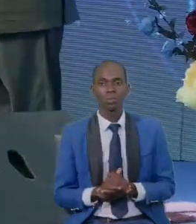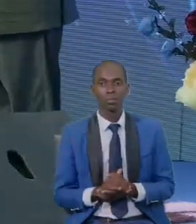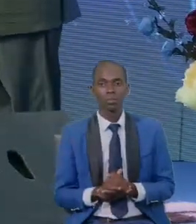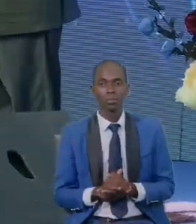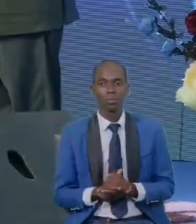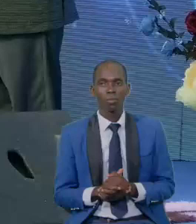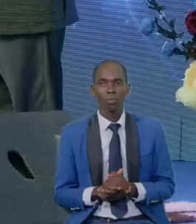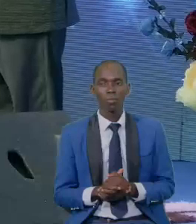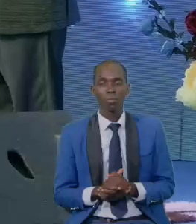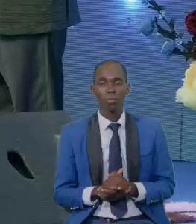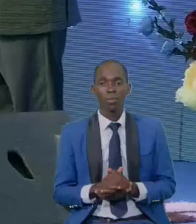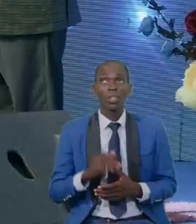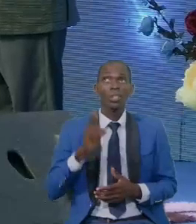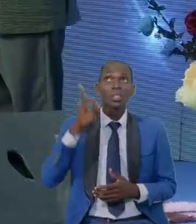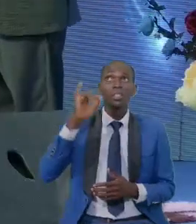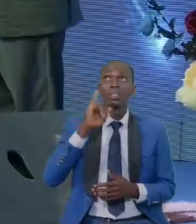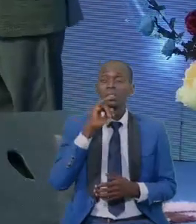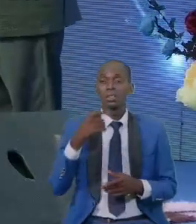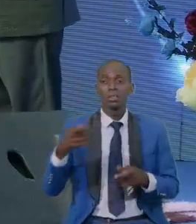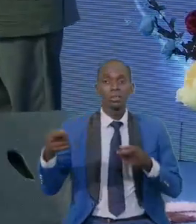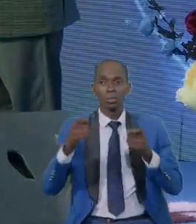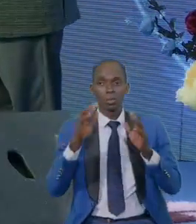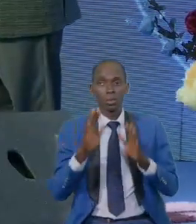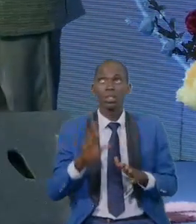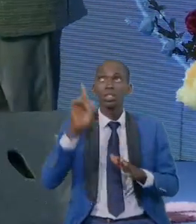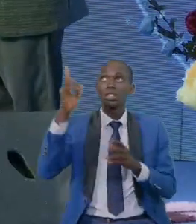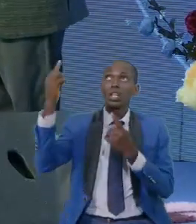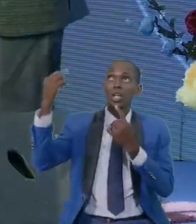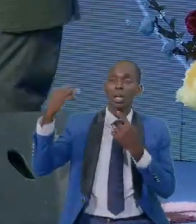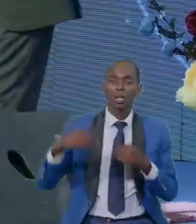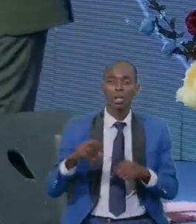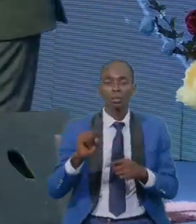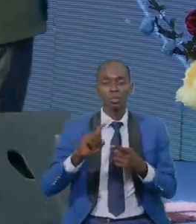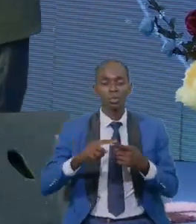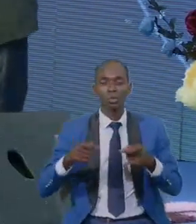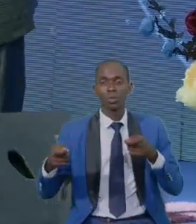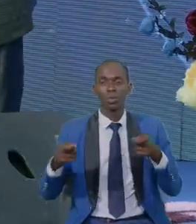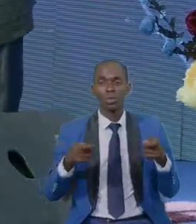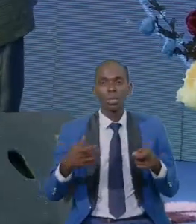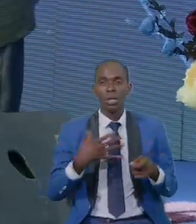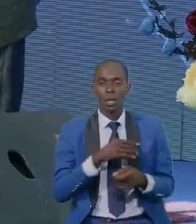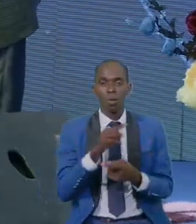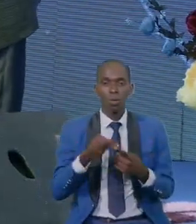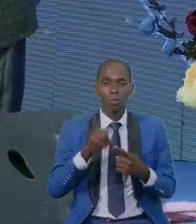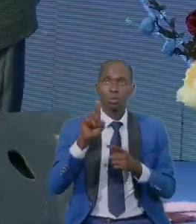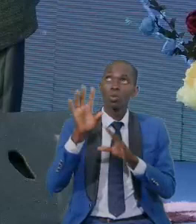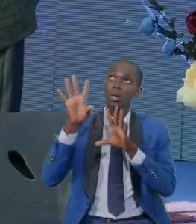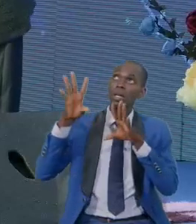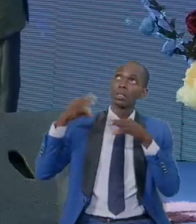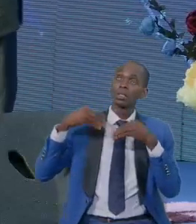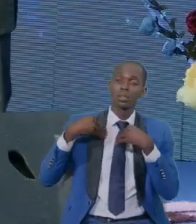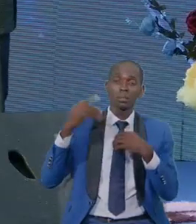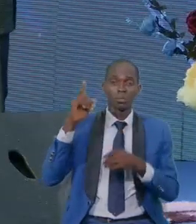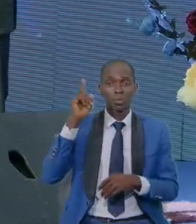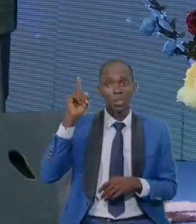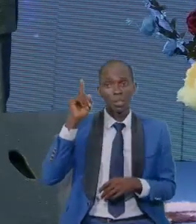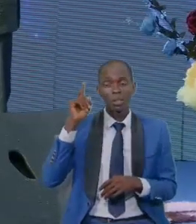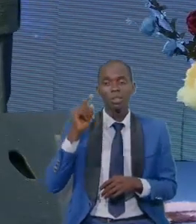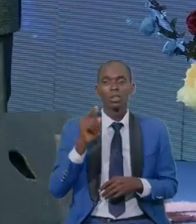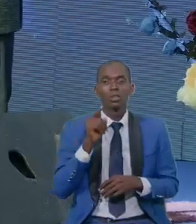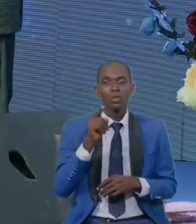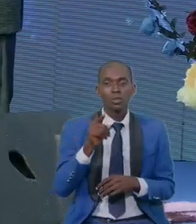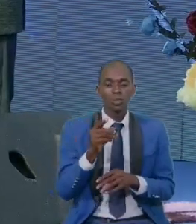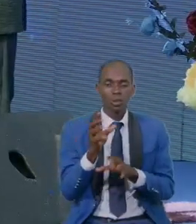He's a ruler. He comes to reign. And when you receive him, you receive the